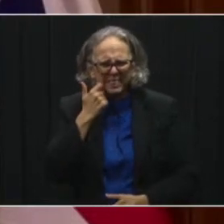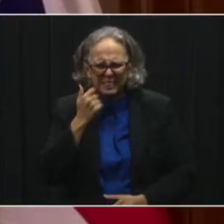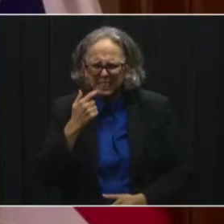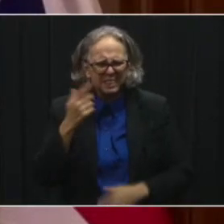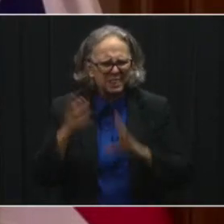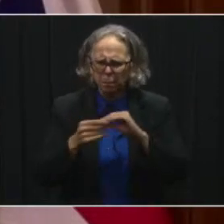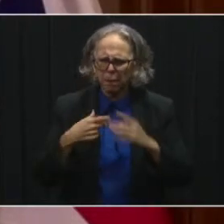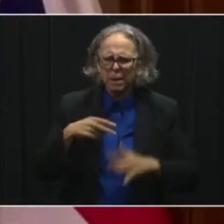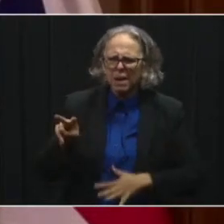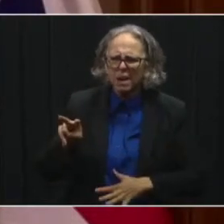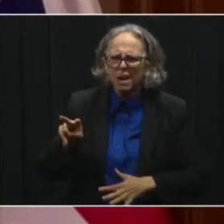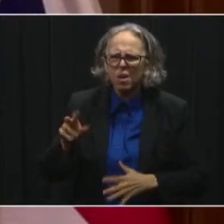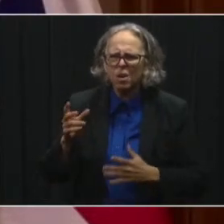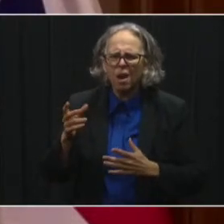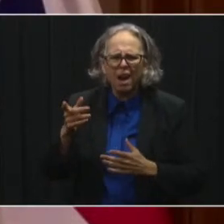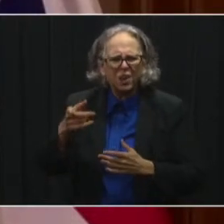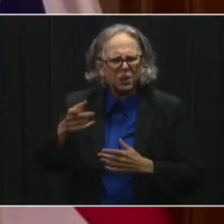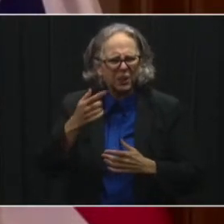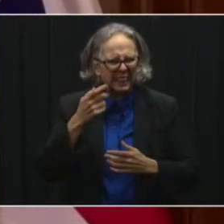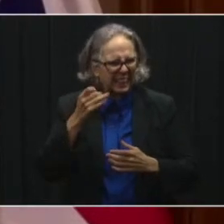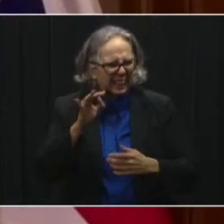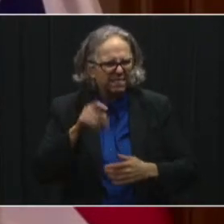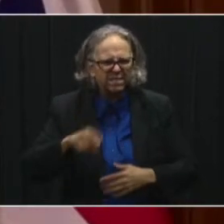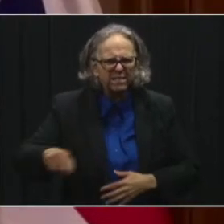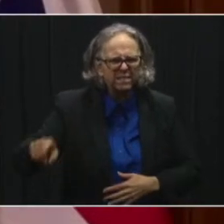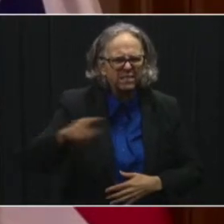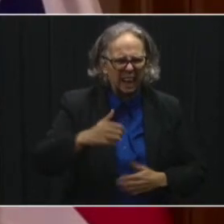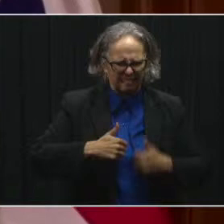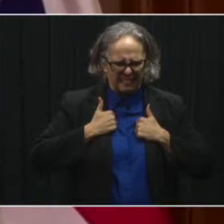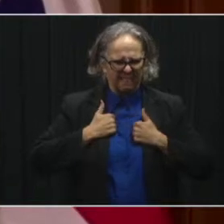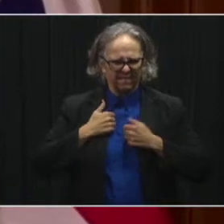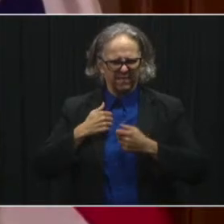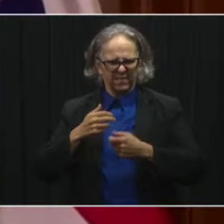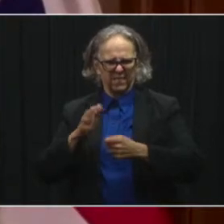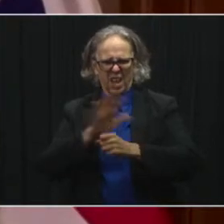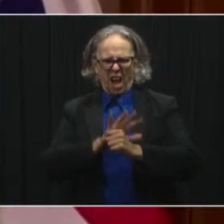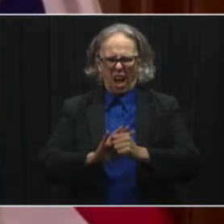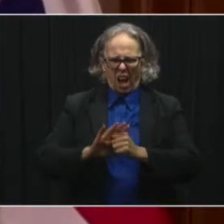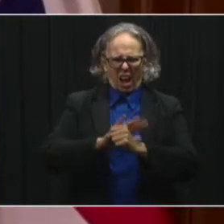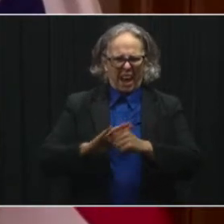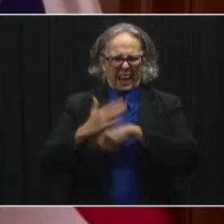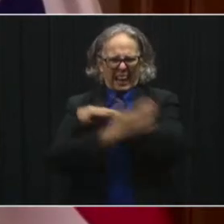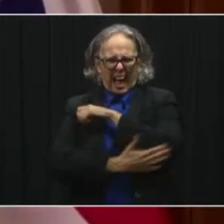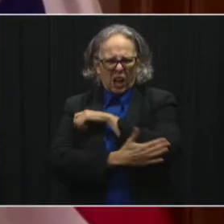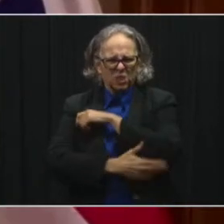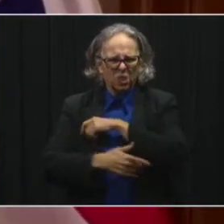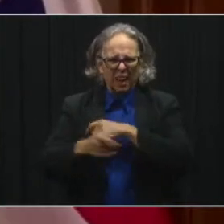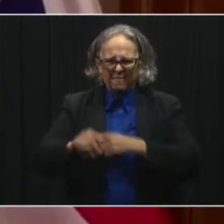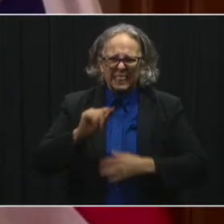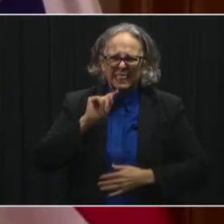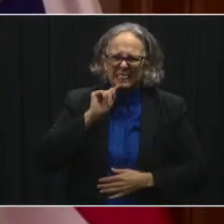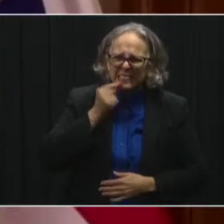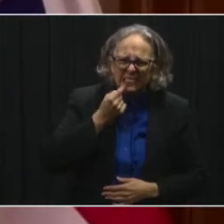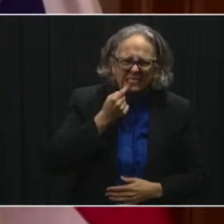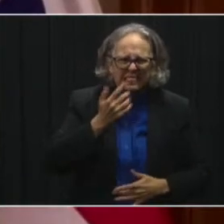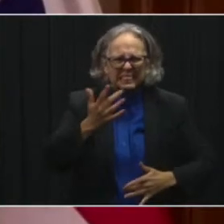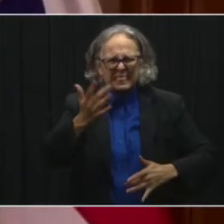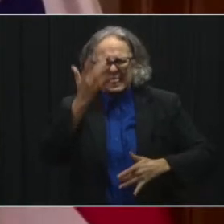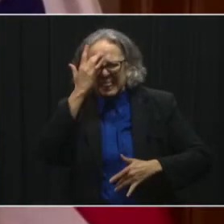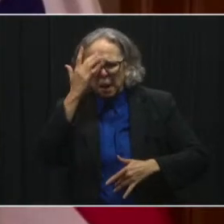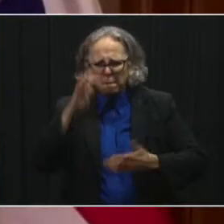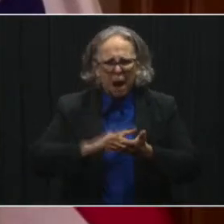if you're in any of those counties and you have any other kind of serious medical problem and go to your